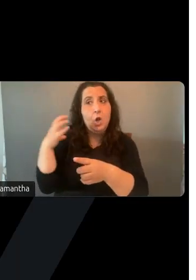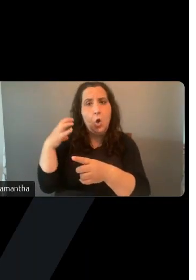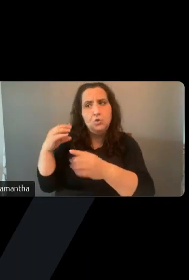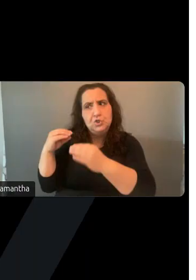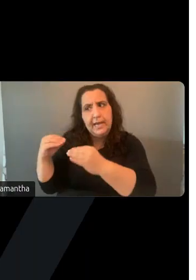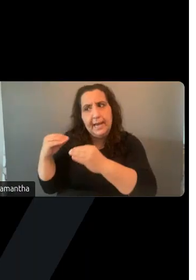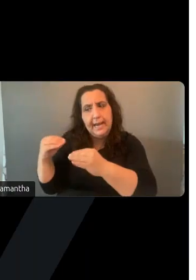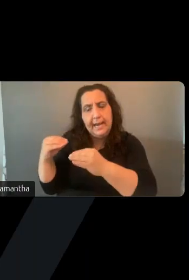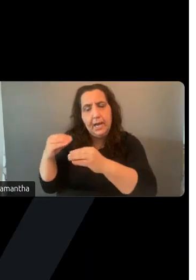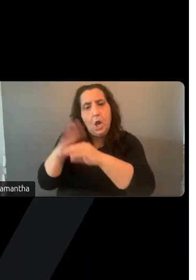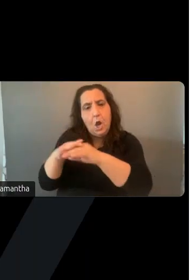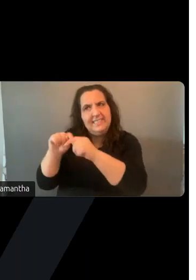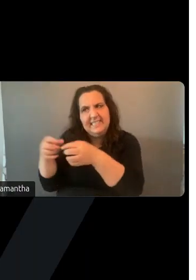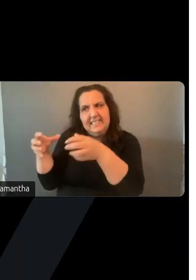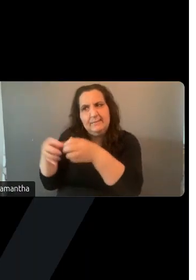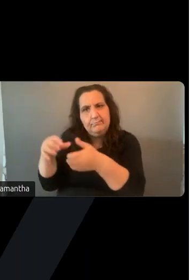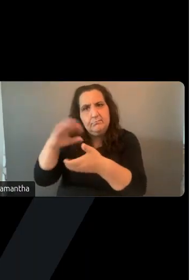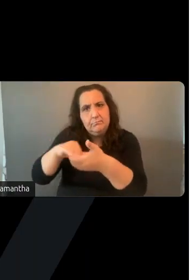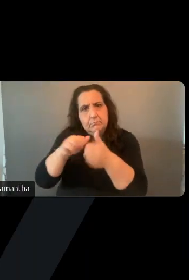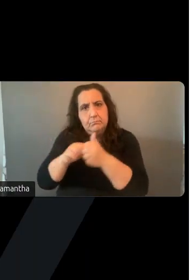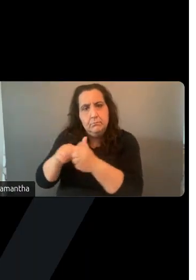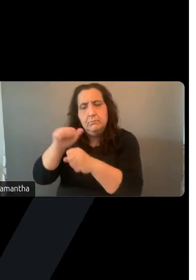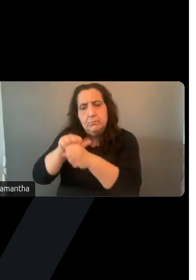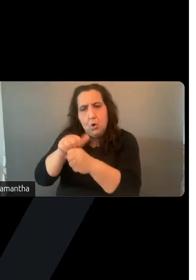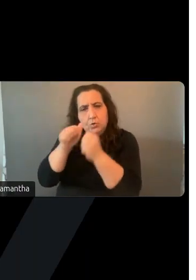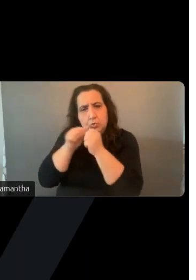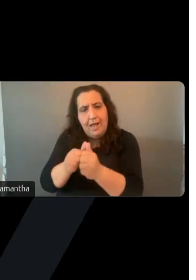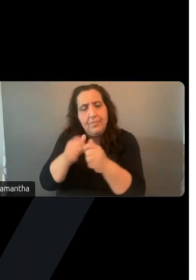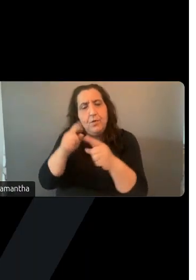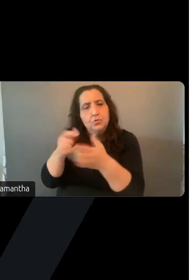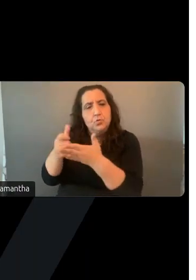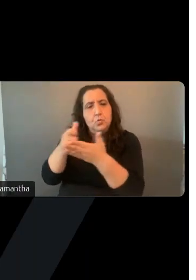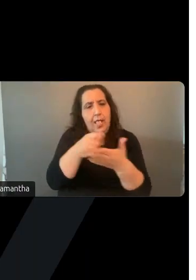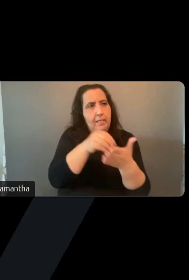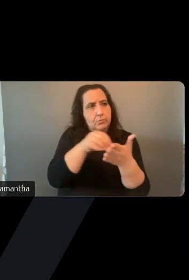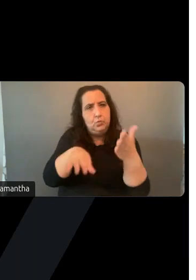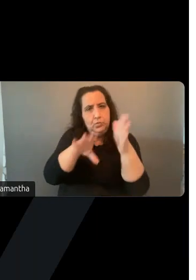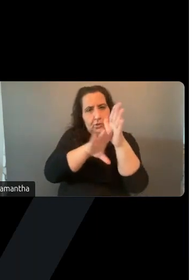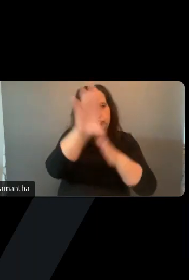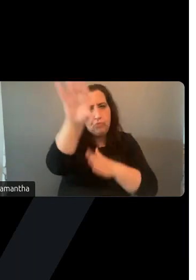strategies to help your students grow. And we can go to the next slide.